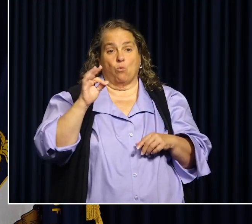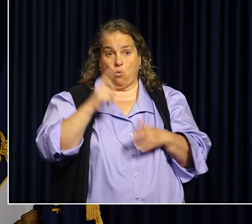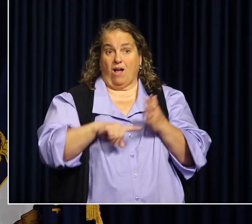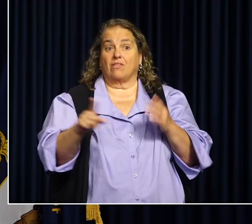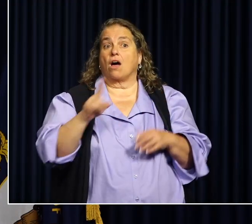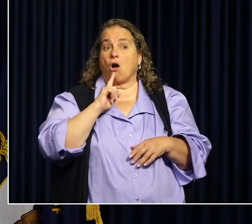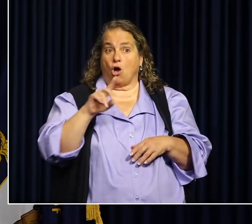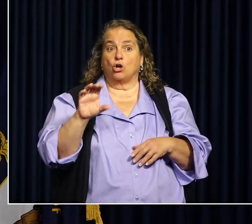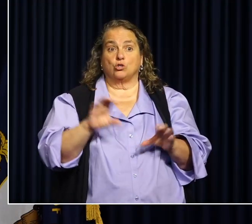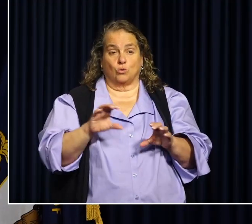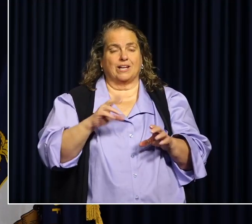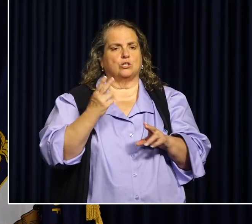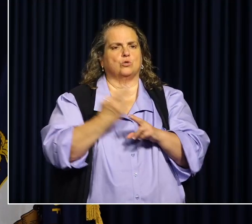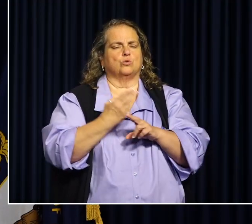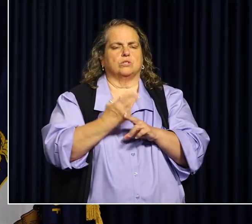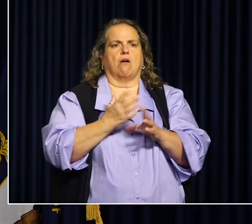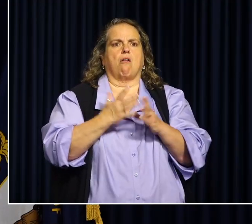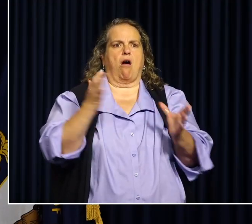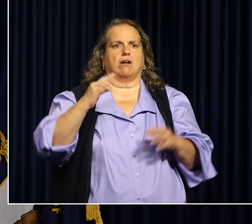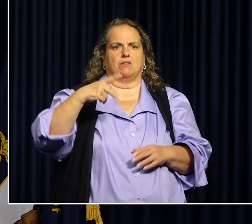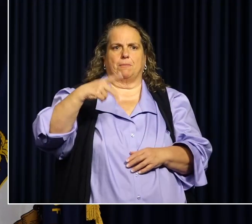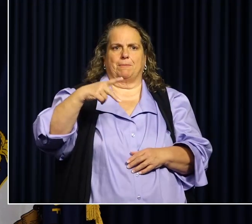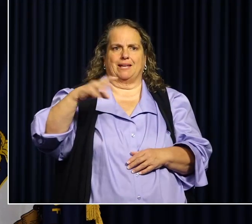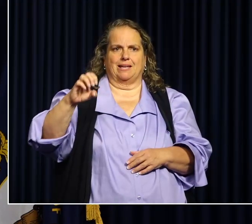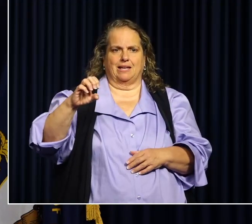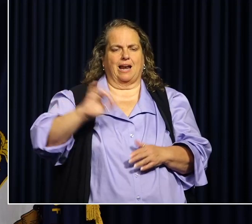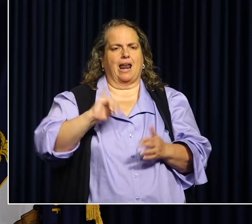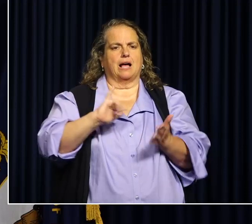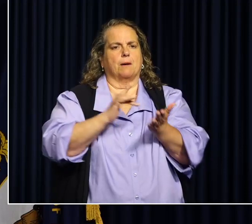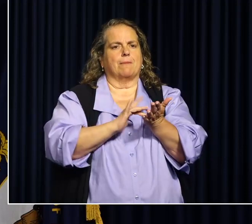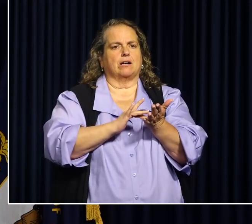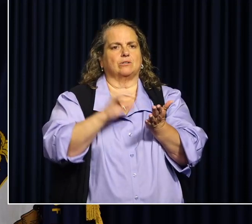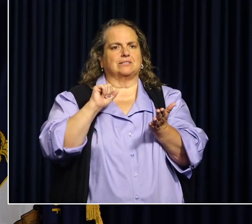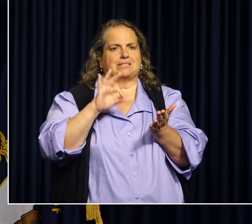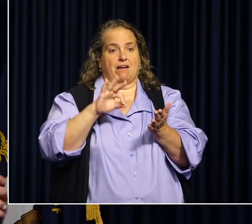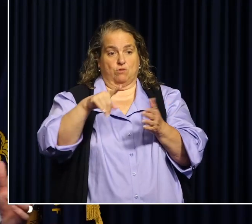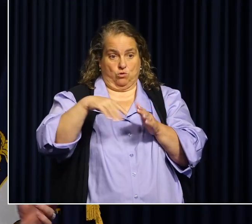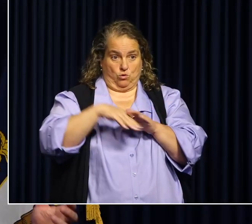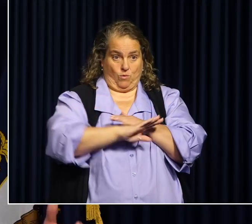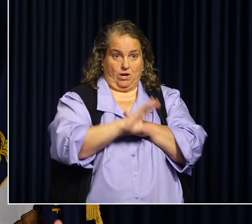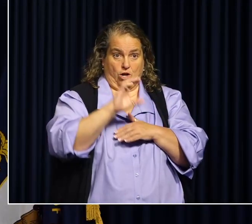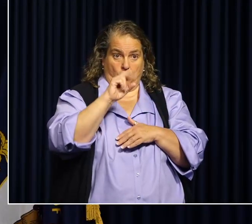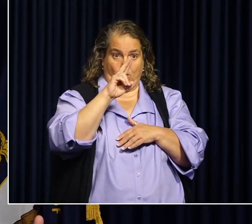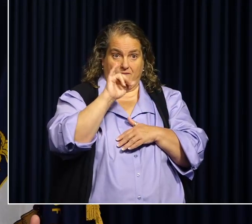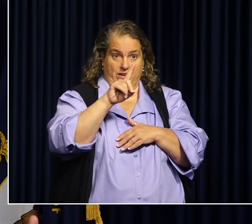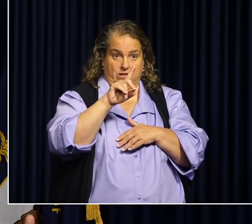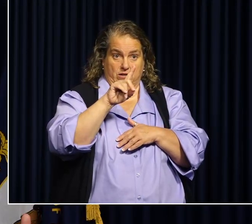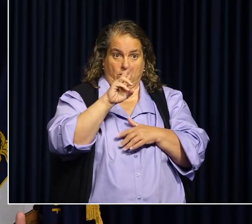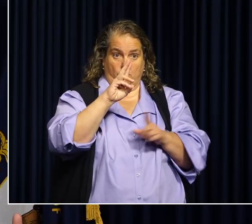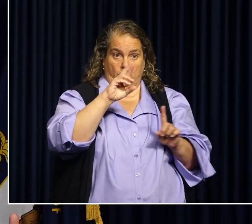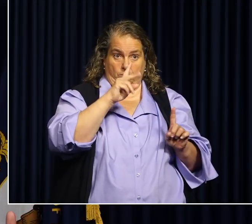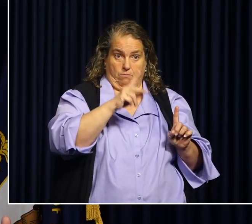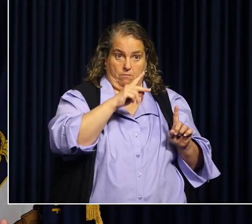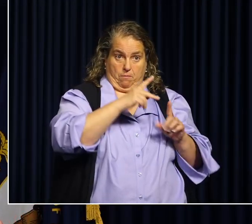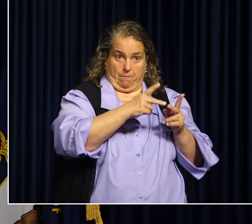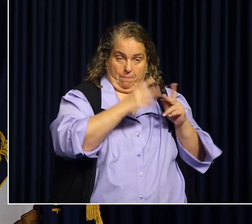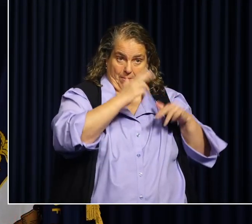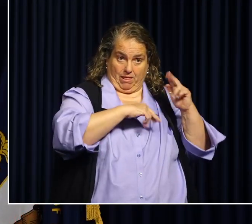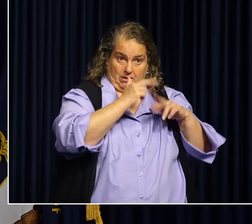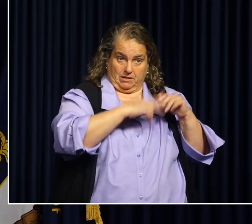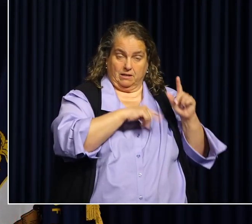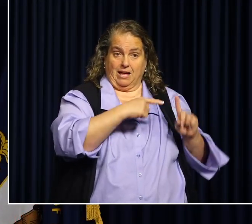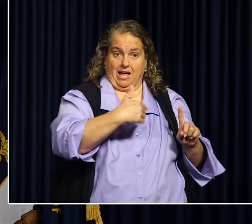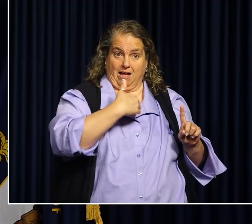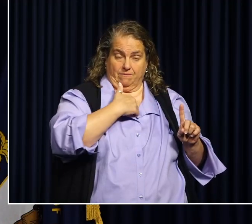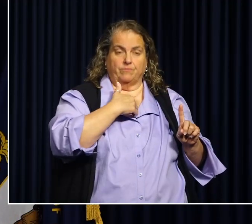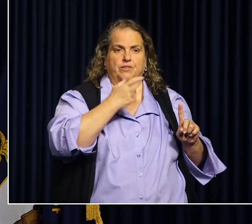well. So just like our medical staff would do going into a COVID wing, and if they had to, going into another. So